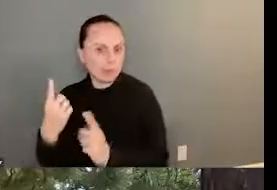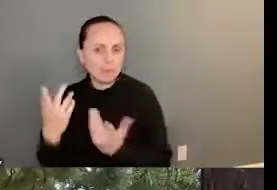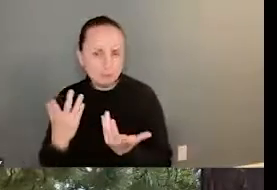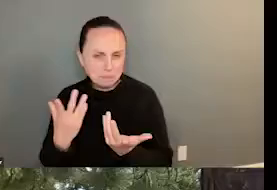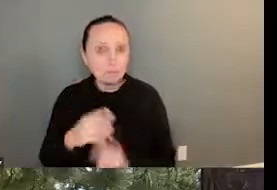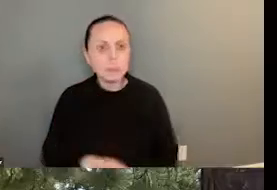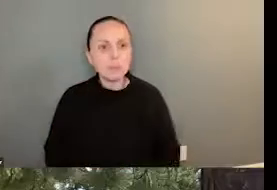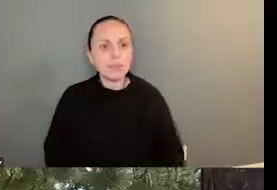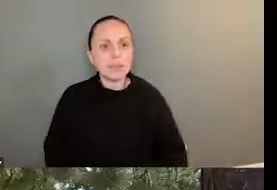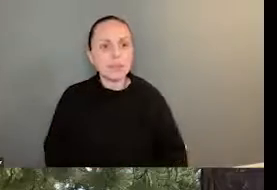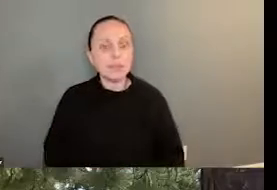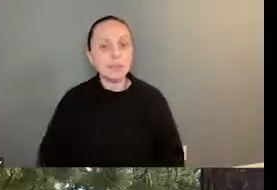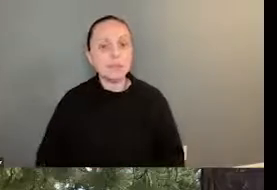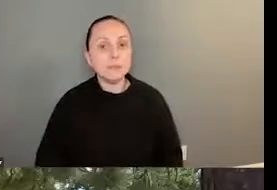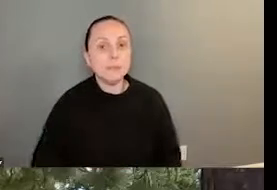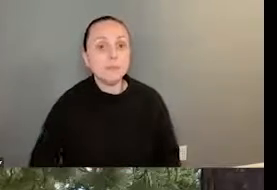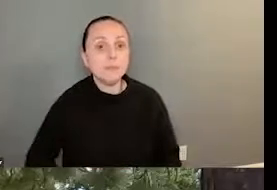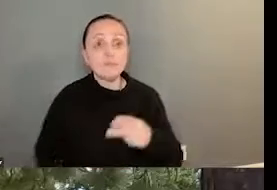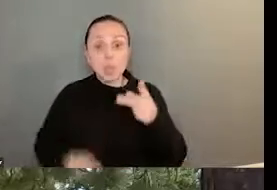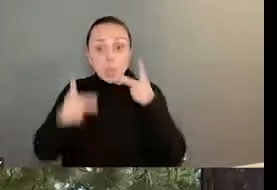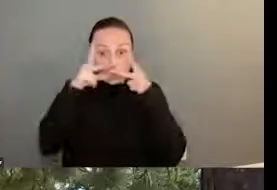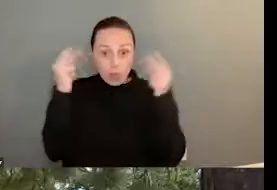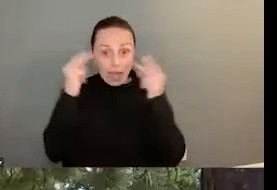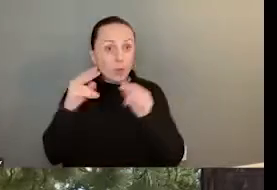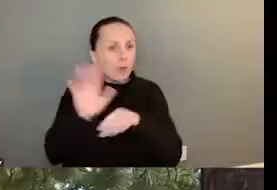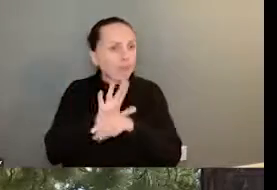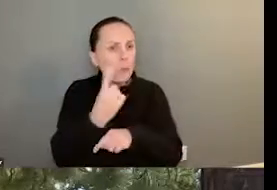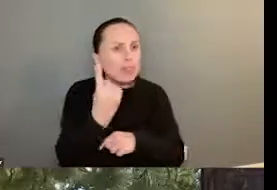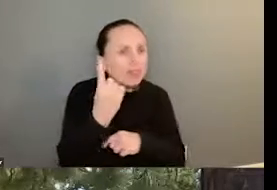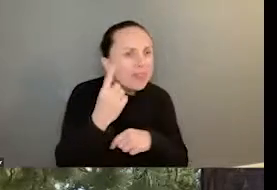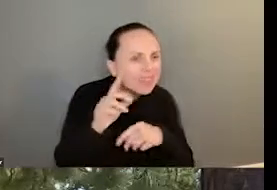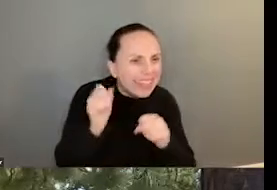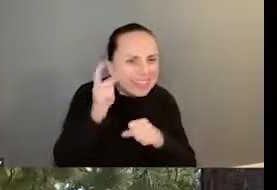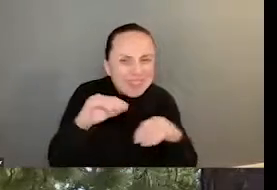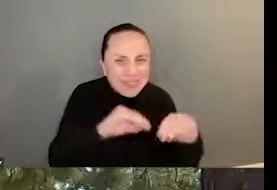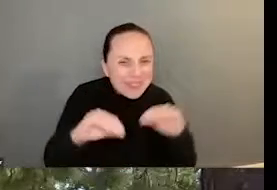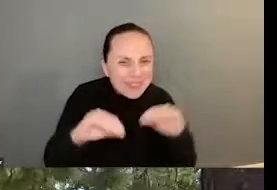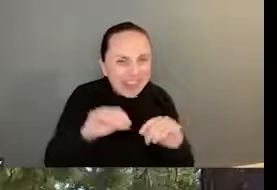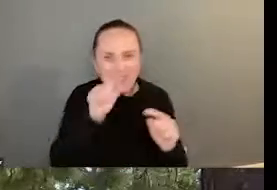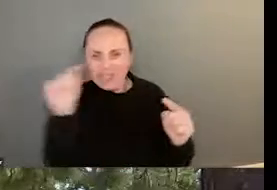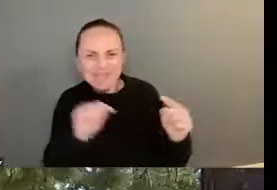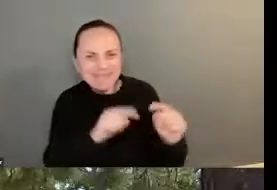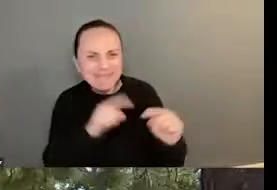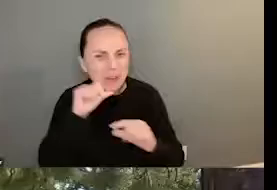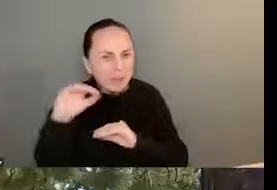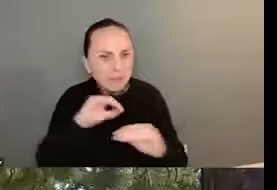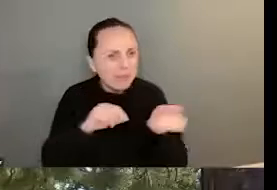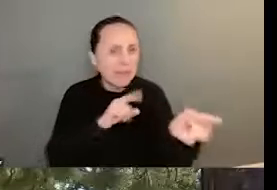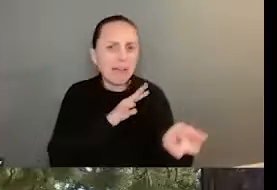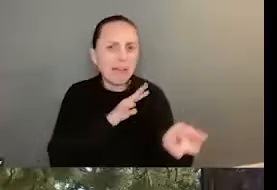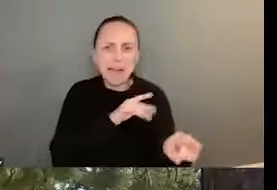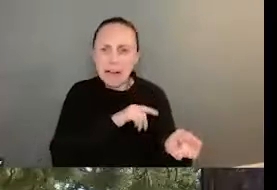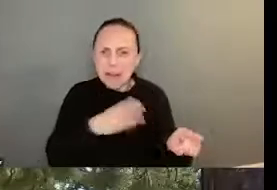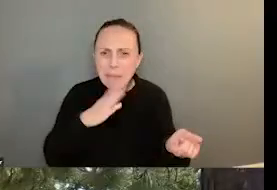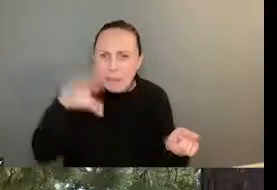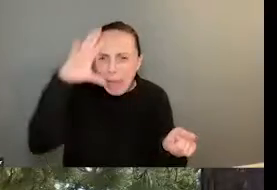to point out that, and if the raccoon video is the only one that's working, that's perfect. Why? Because look at these bad boys up